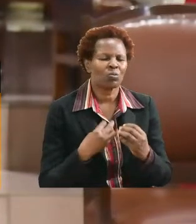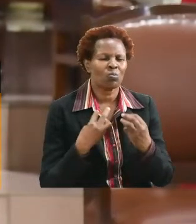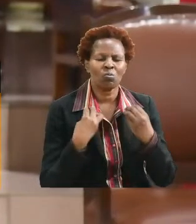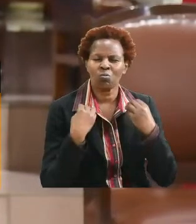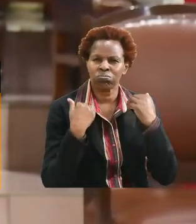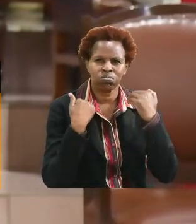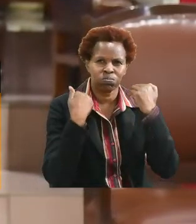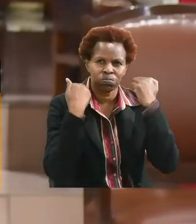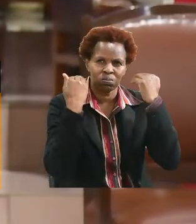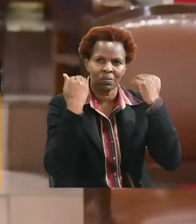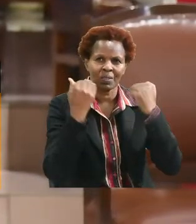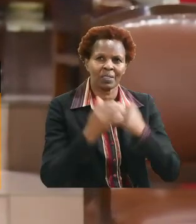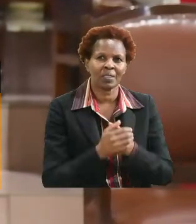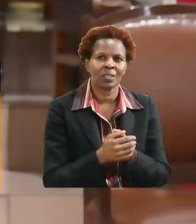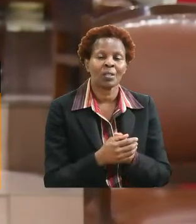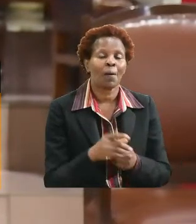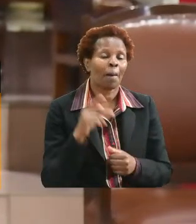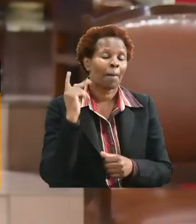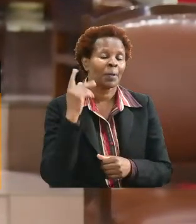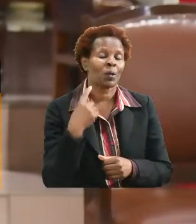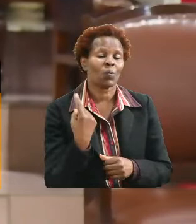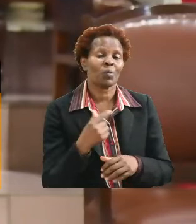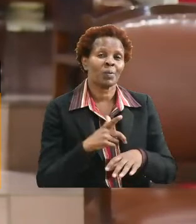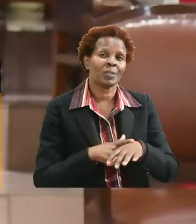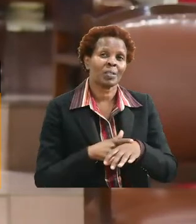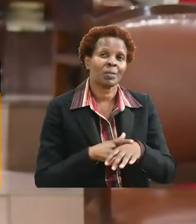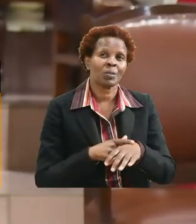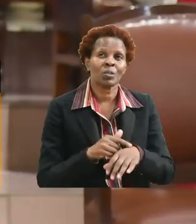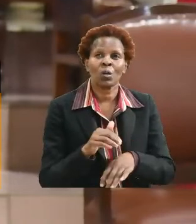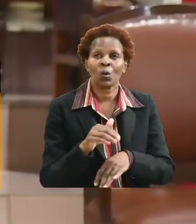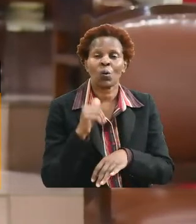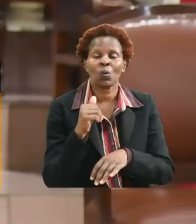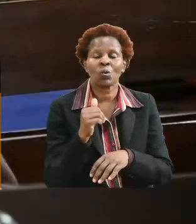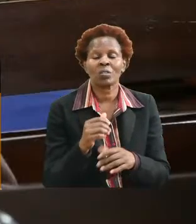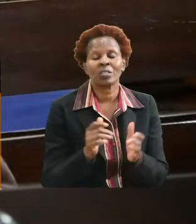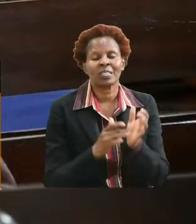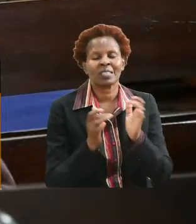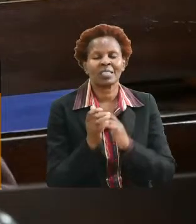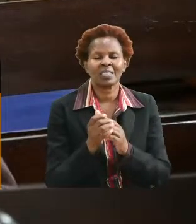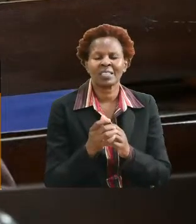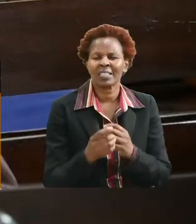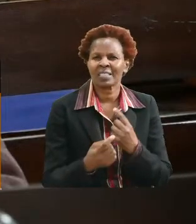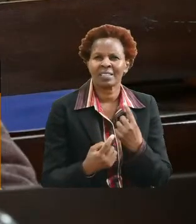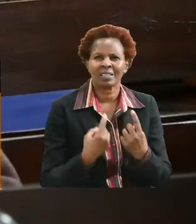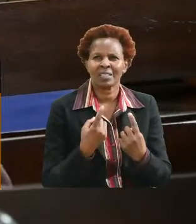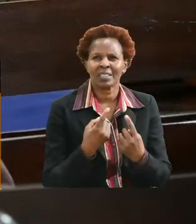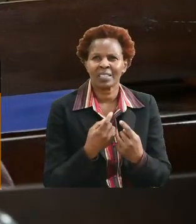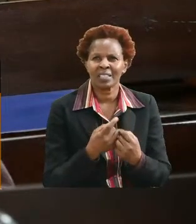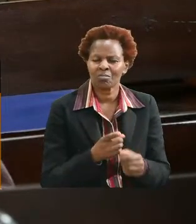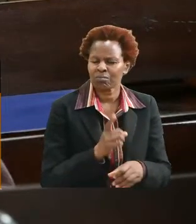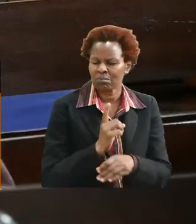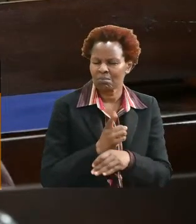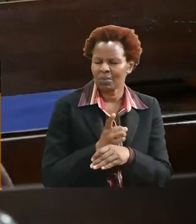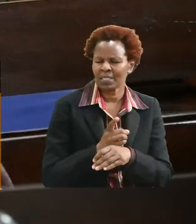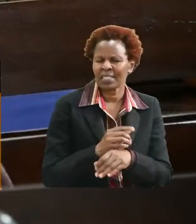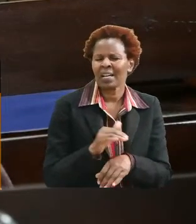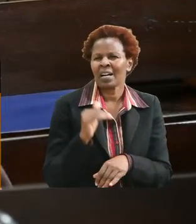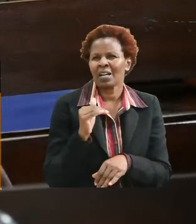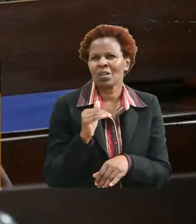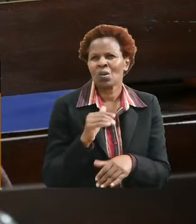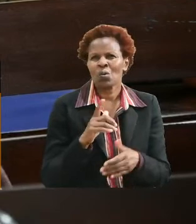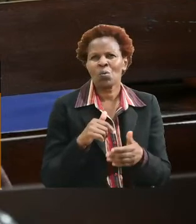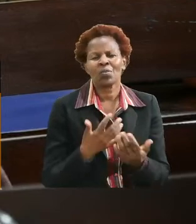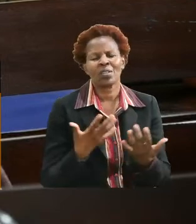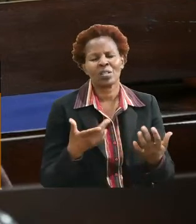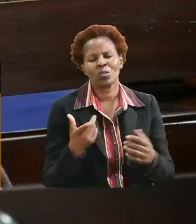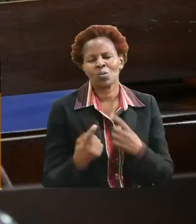Peter at one time when he called Jesus aside and he began to rebuke him and to ask him, what are these things that